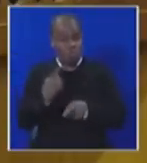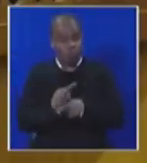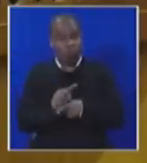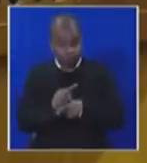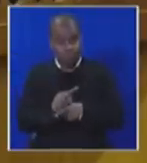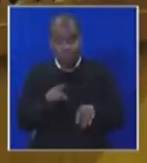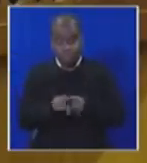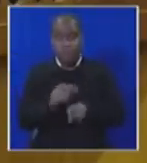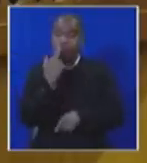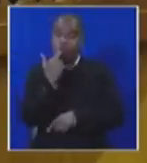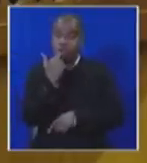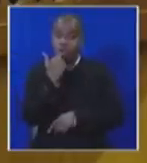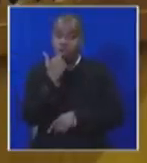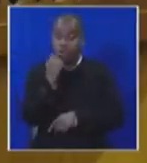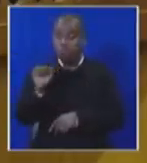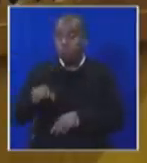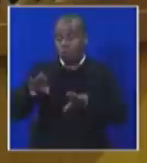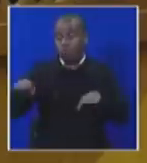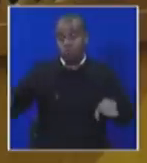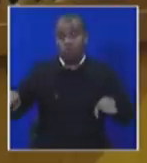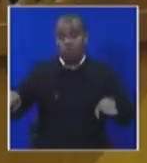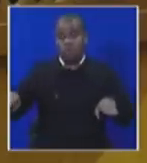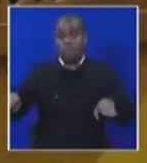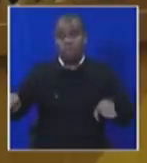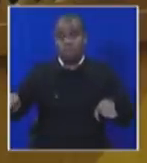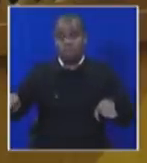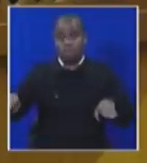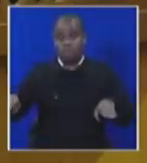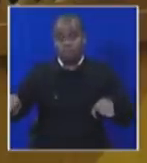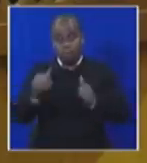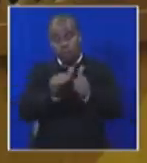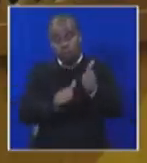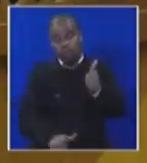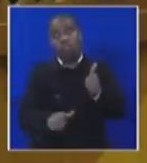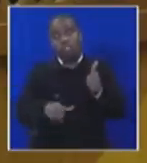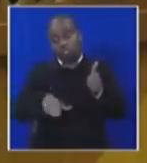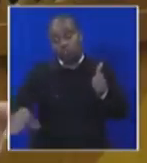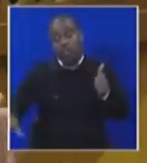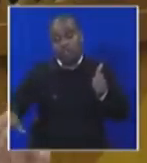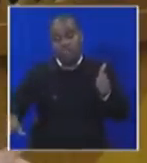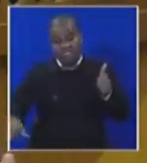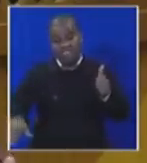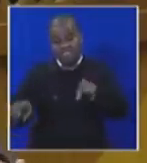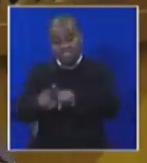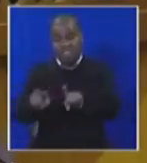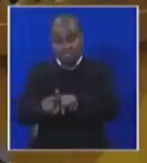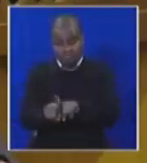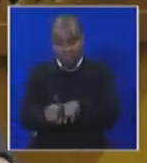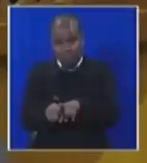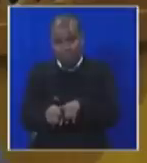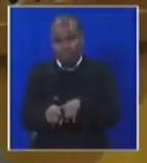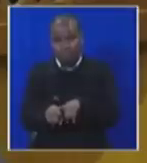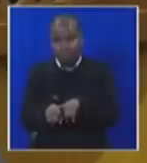red tide. Abazukulwane benu, kabazukulwane benu aba. You should be ashamed of